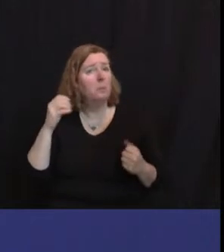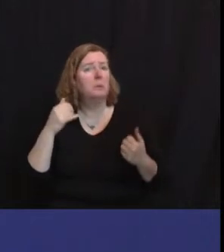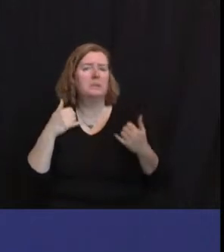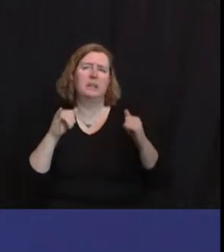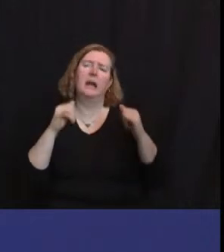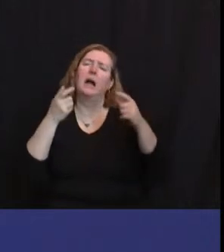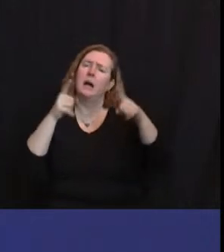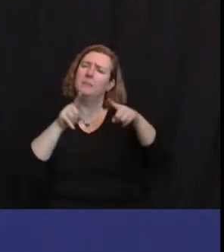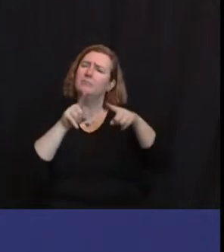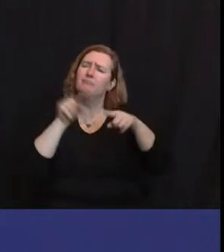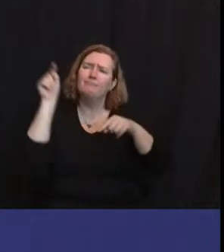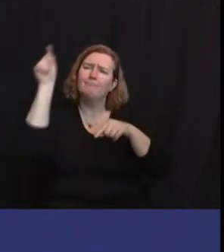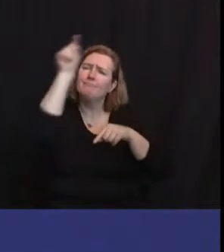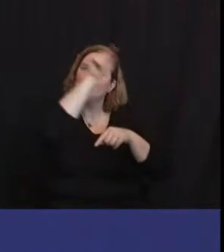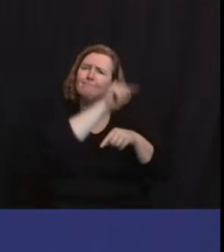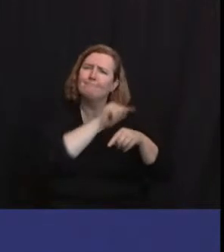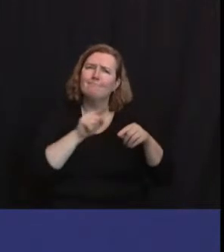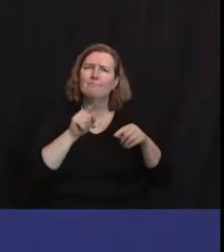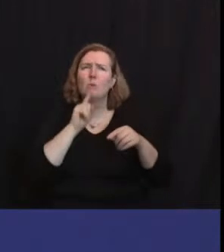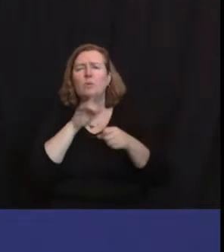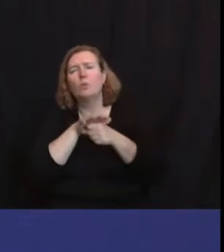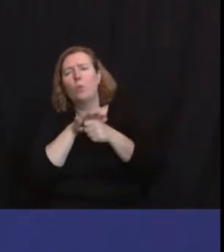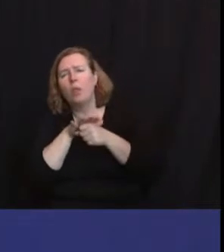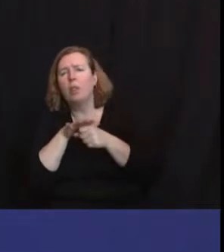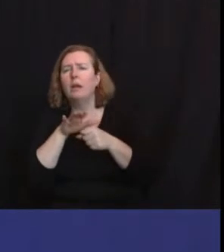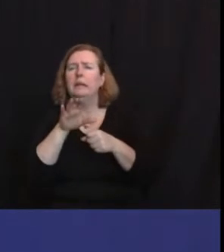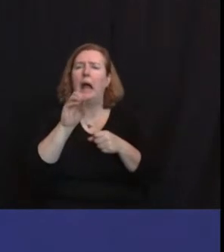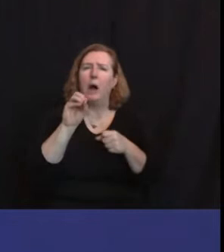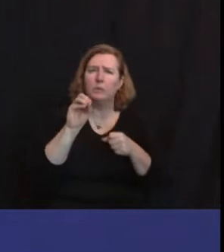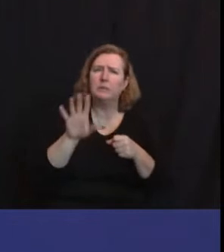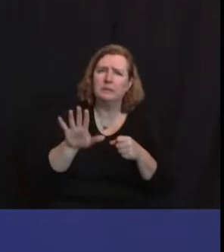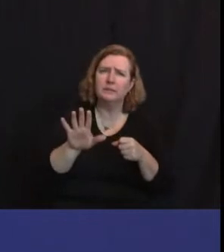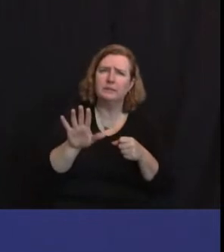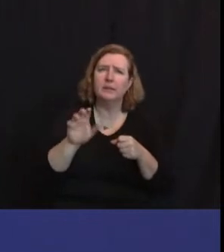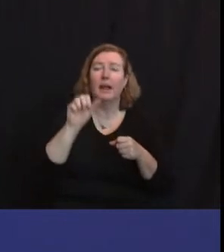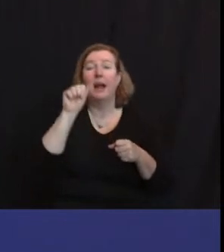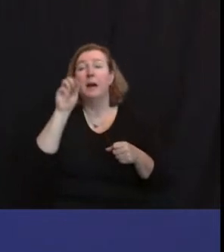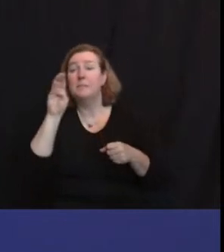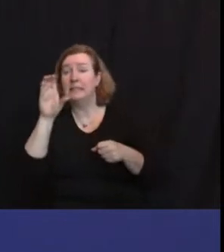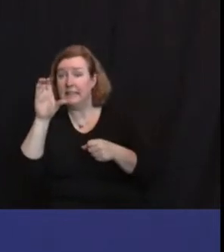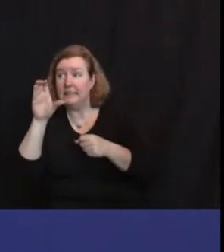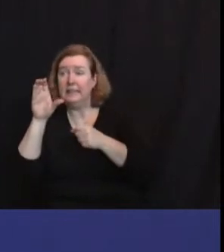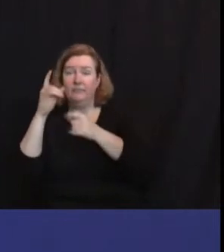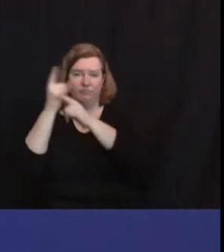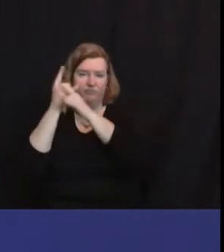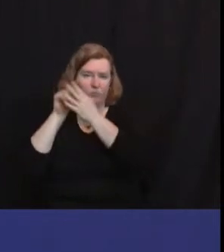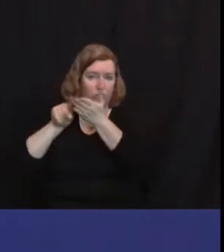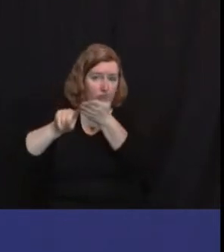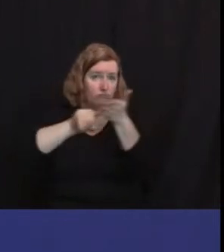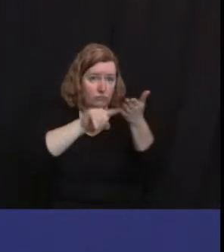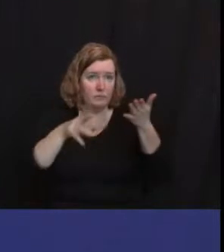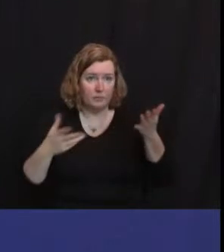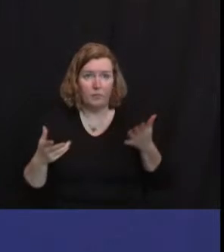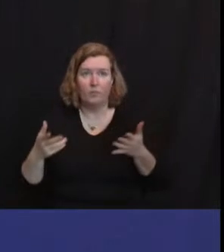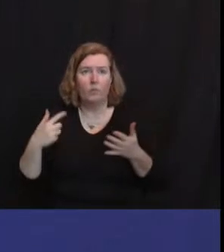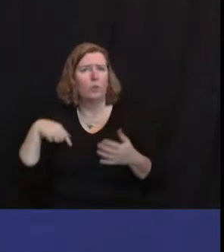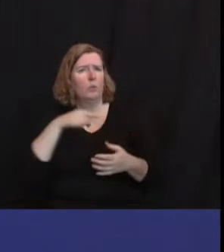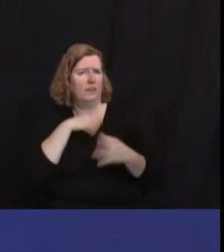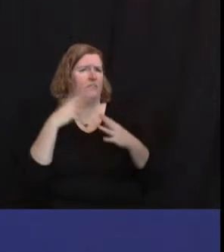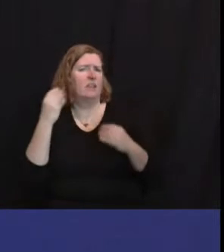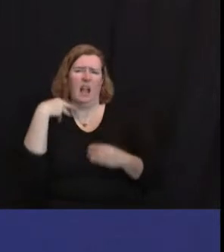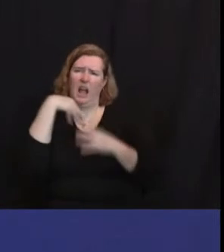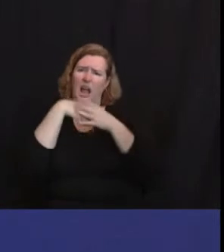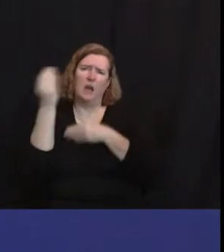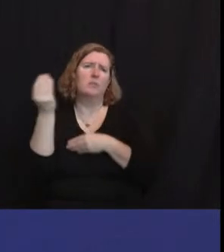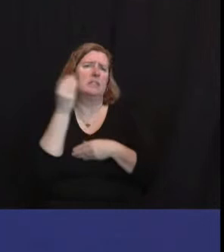the ABC. We were anecdotally out, again, taking advantage of good weather, out to eat last night, outdoors.